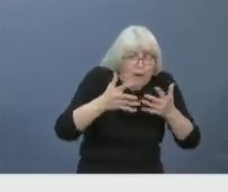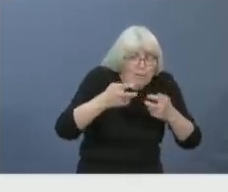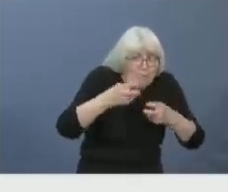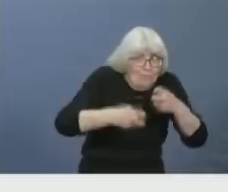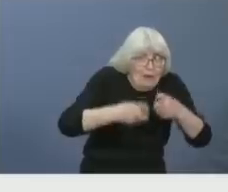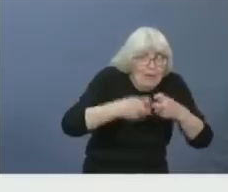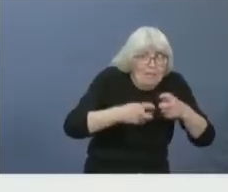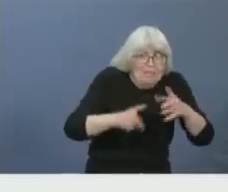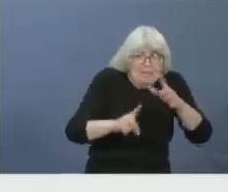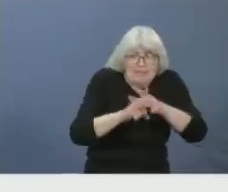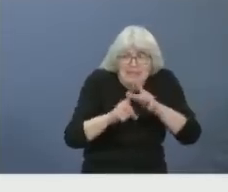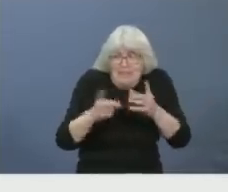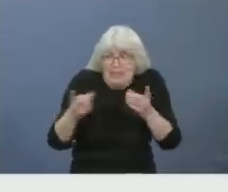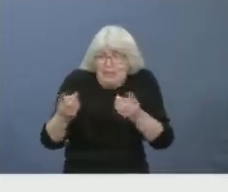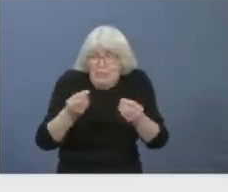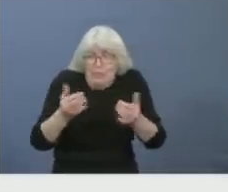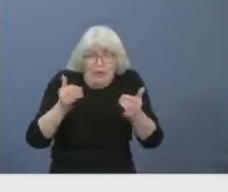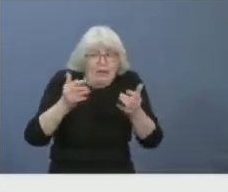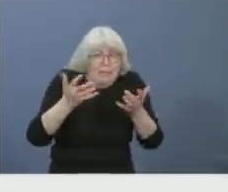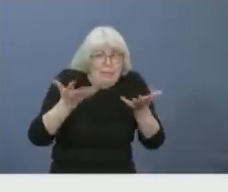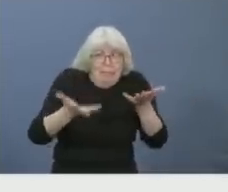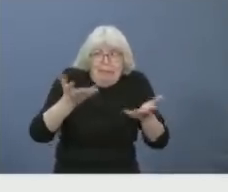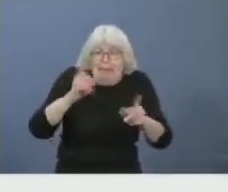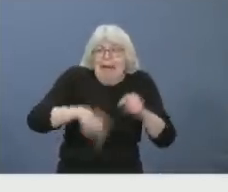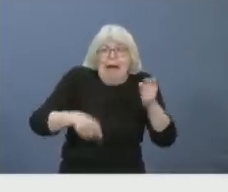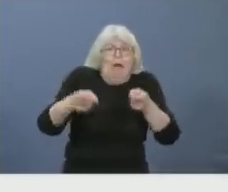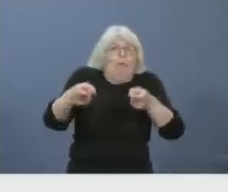Thanks for the question, Keith.